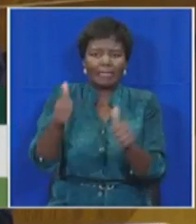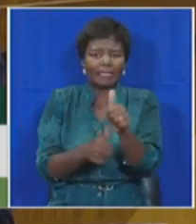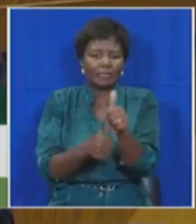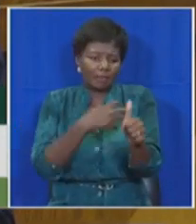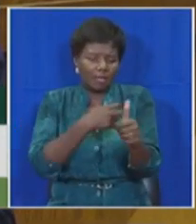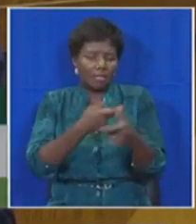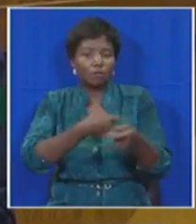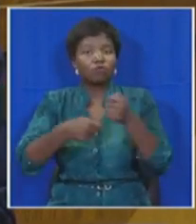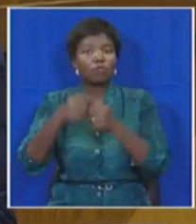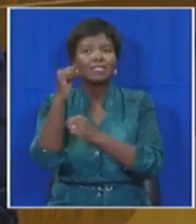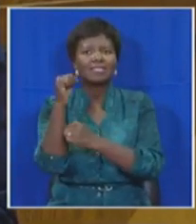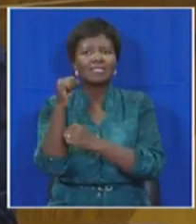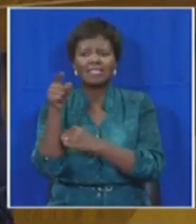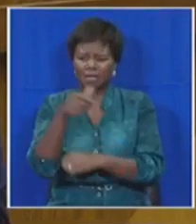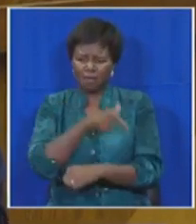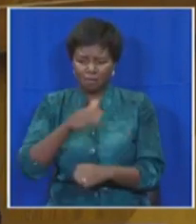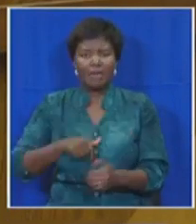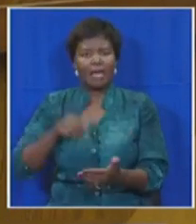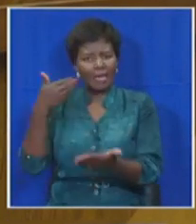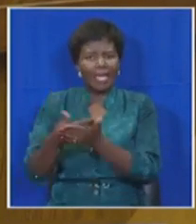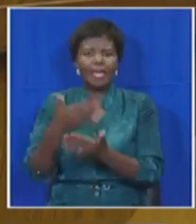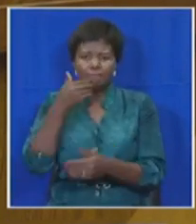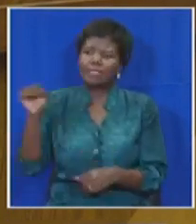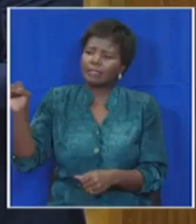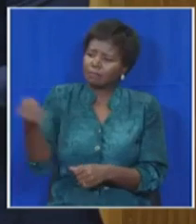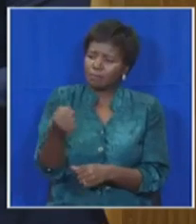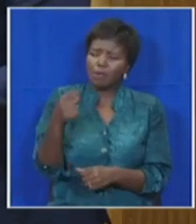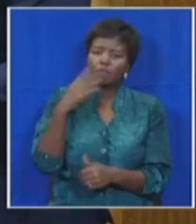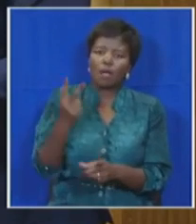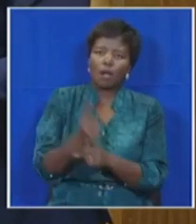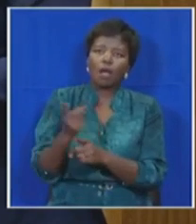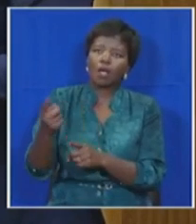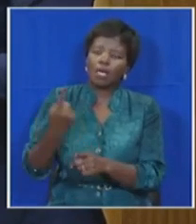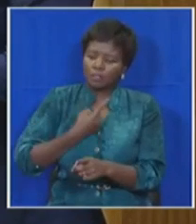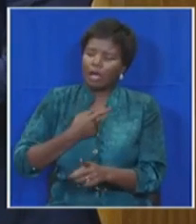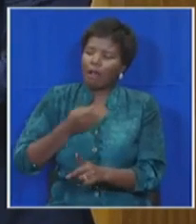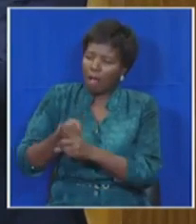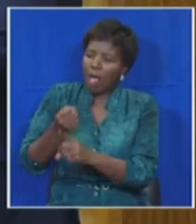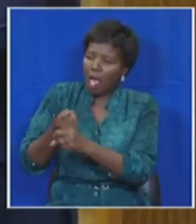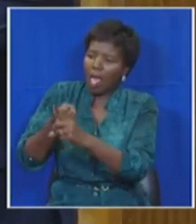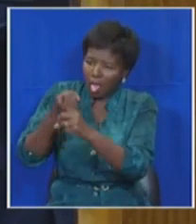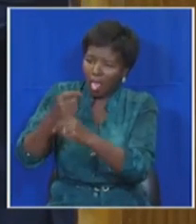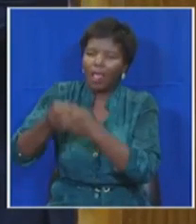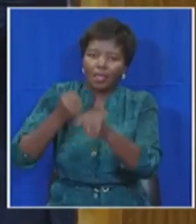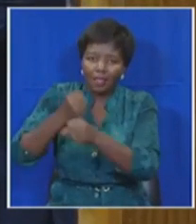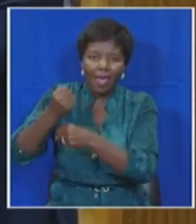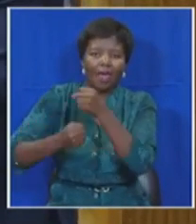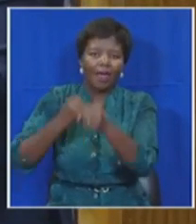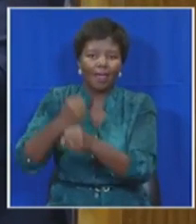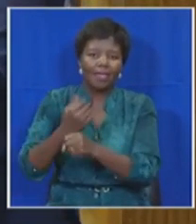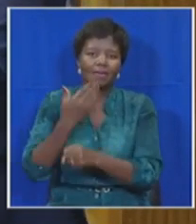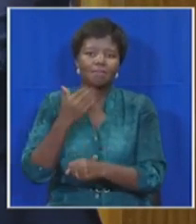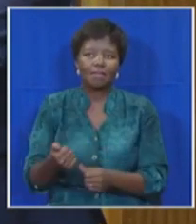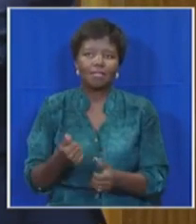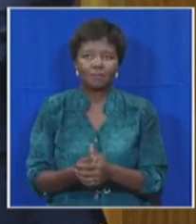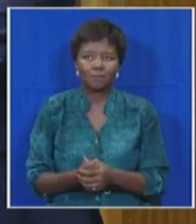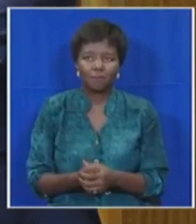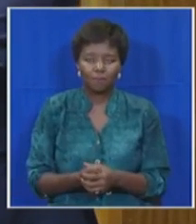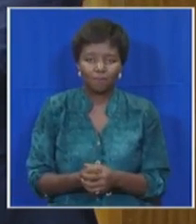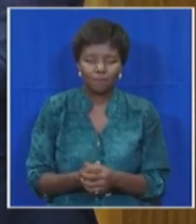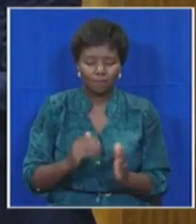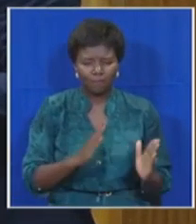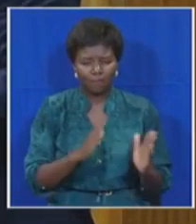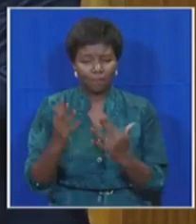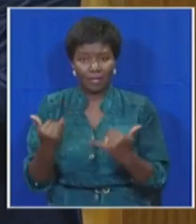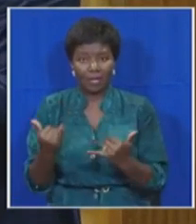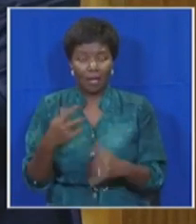Mr. President, can't you just appoint the man so we don't have to be suffering these tirades every year? Then we had the Honourable Premier of the